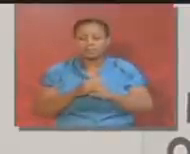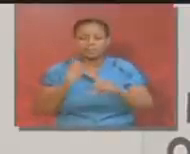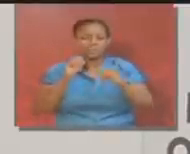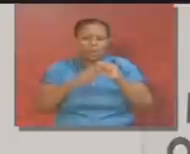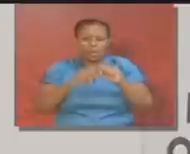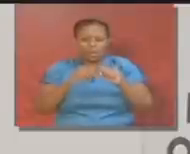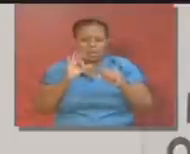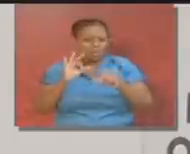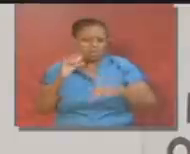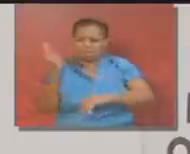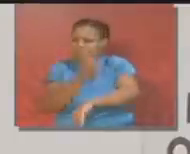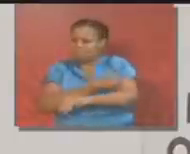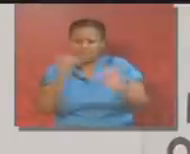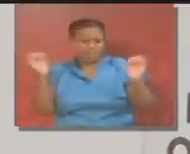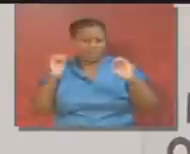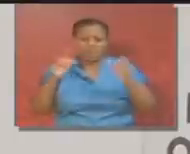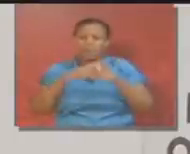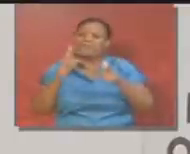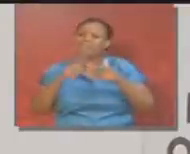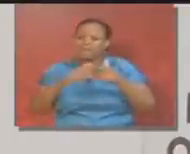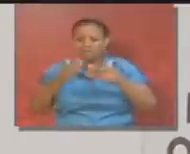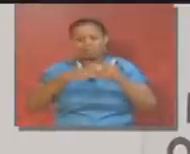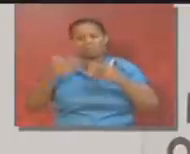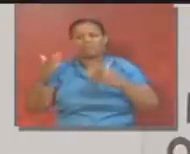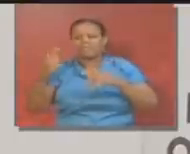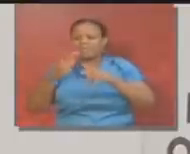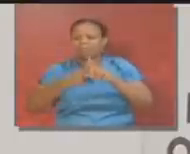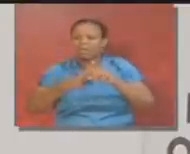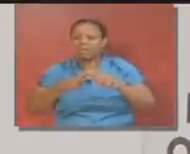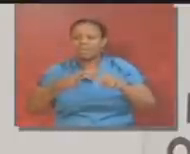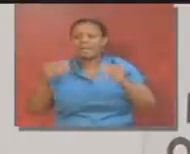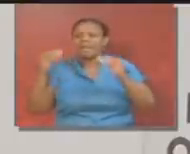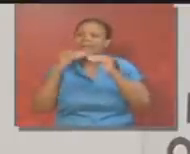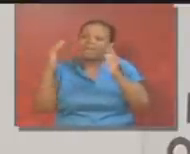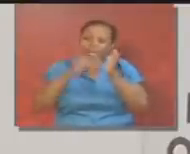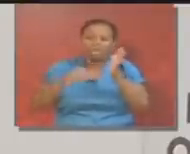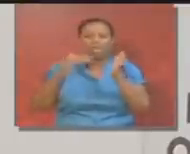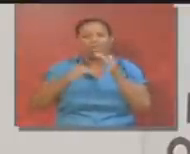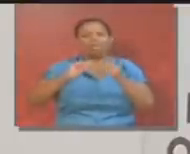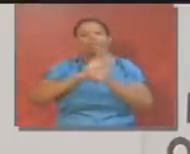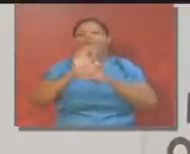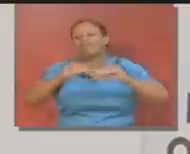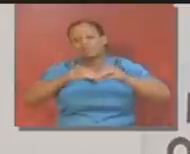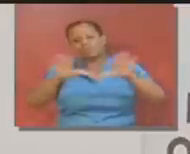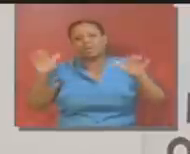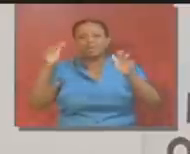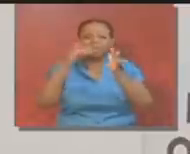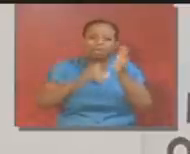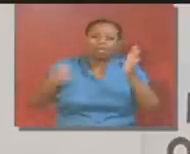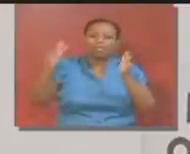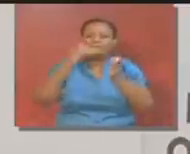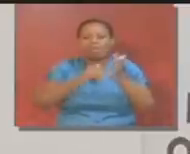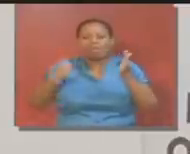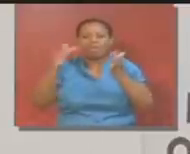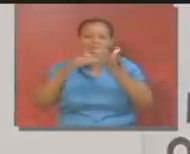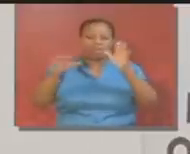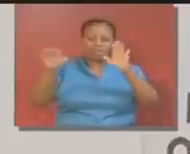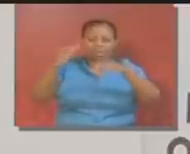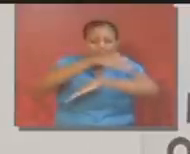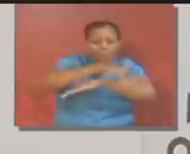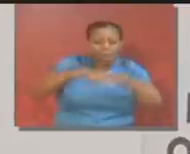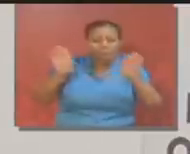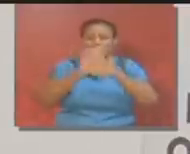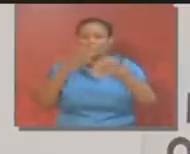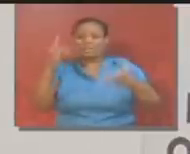would be back to square one. And I do not want to be back to square one. It means borders, it means schools, back to square one. So I'm